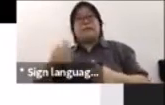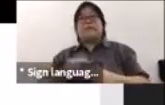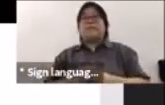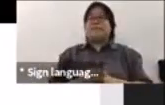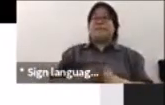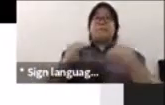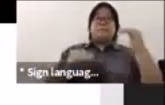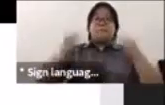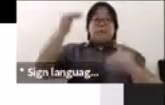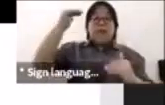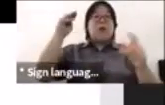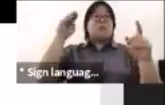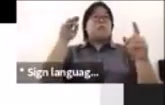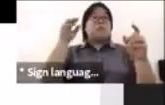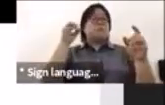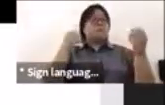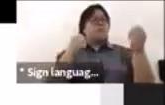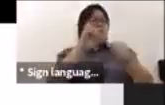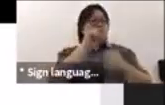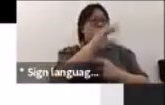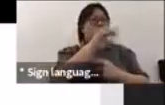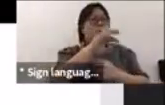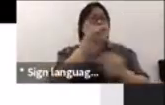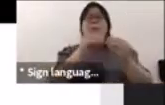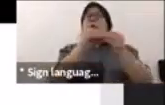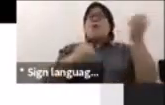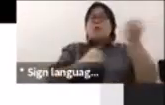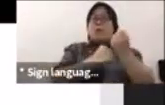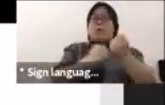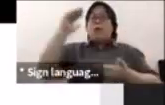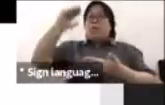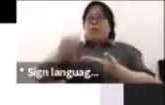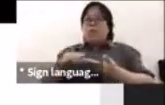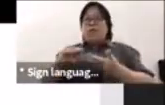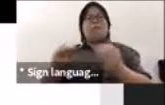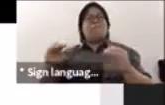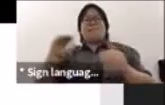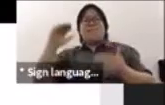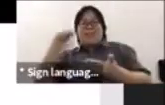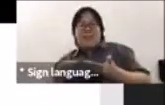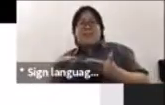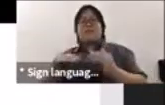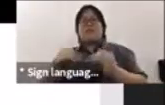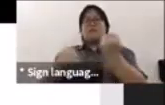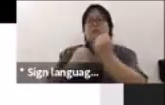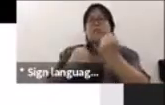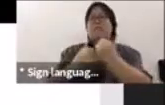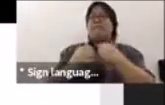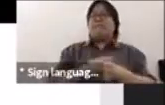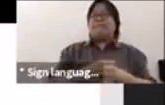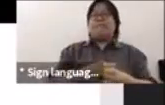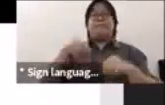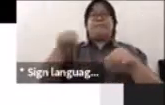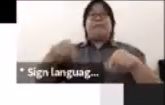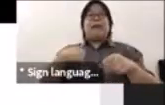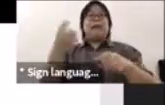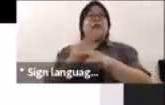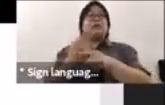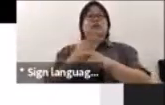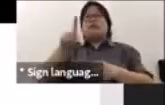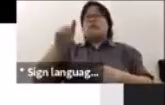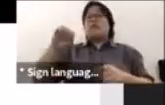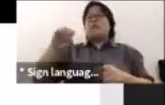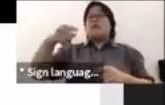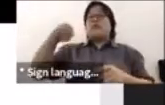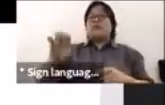it means they are getting more support. Now coming to the result section methodology. For this, I have used descriptive statistics, simple